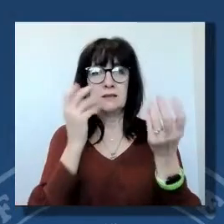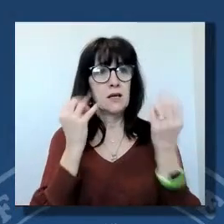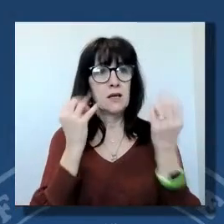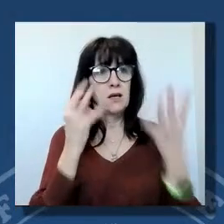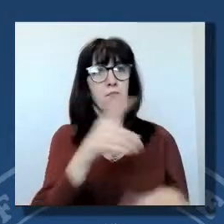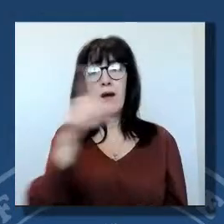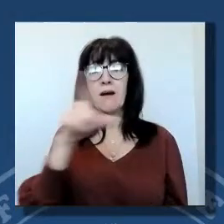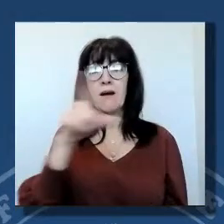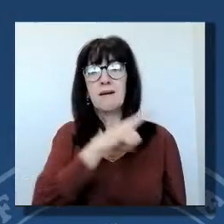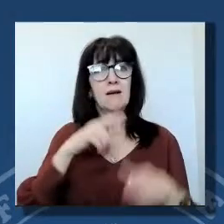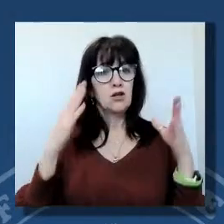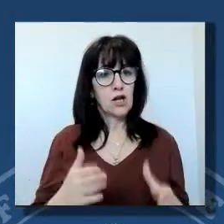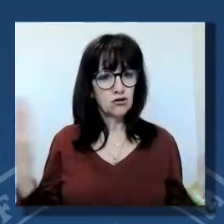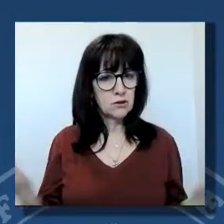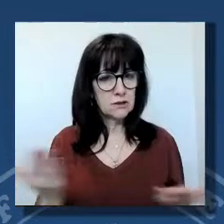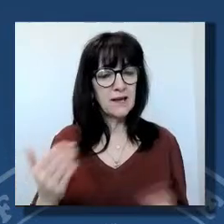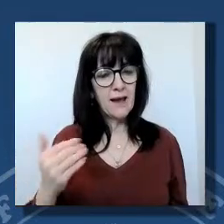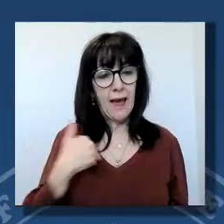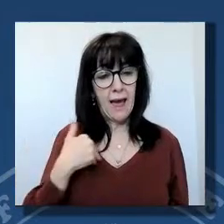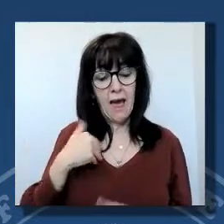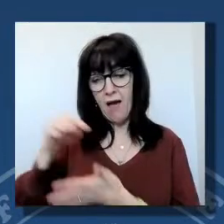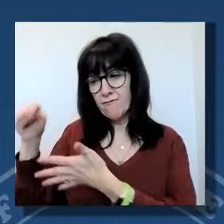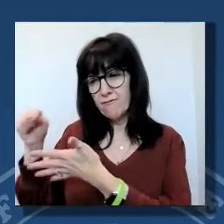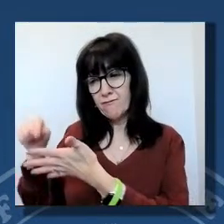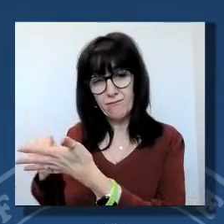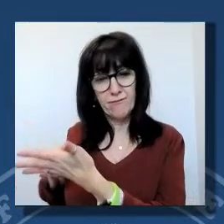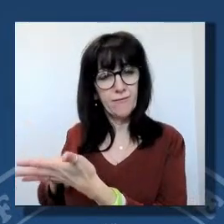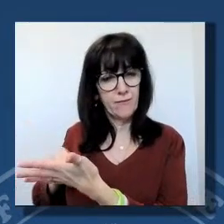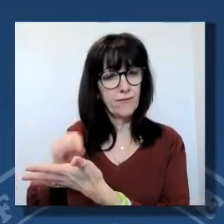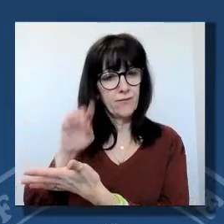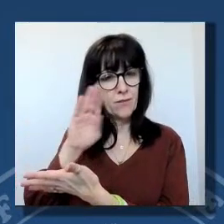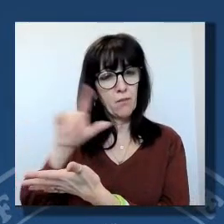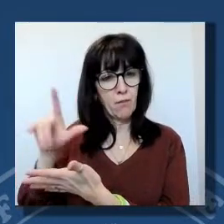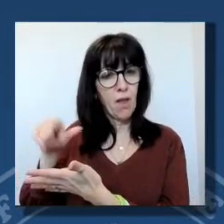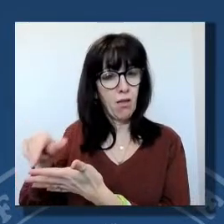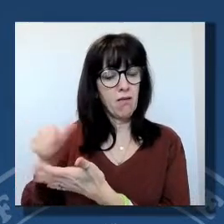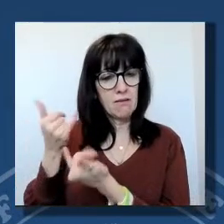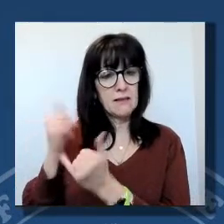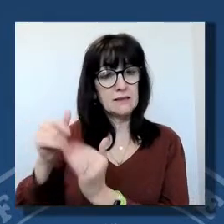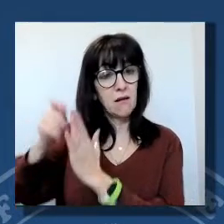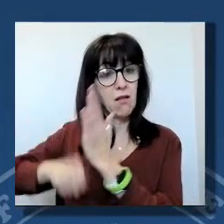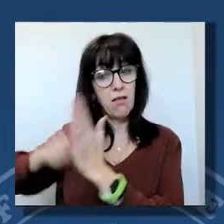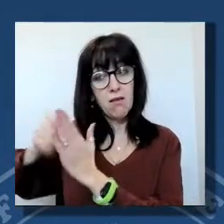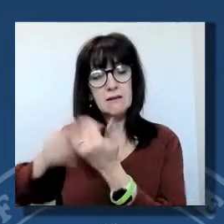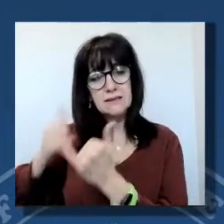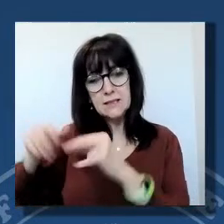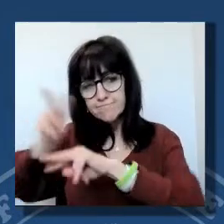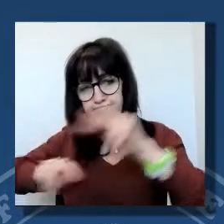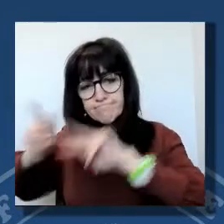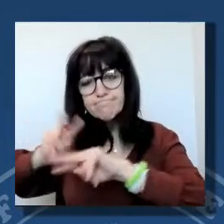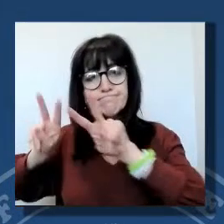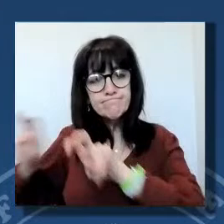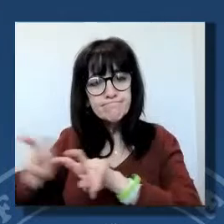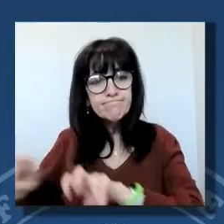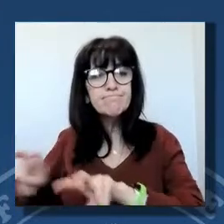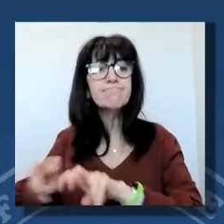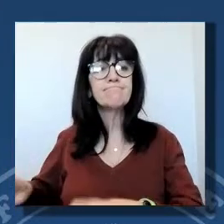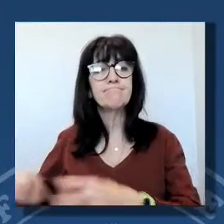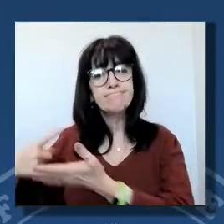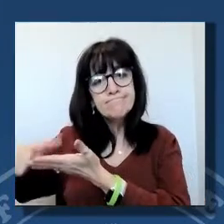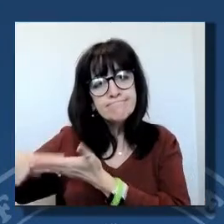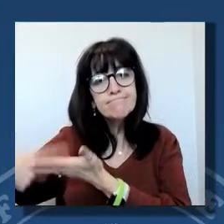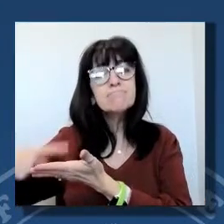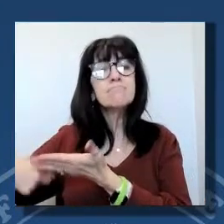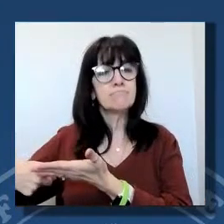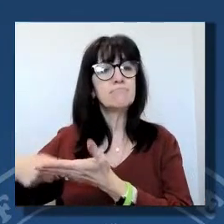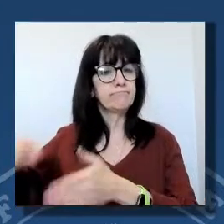we're still working on. I think Ed Osinski is here and has an important piece of legislation that will address speed in communities